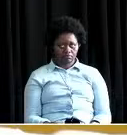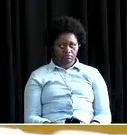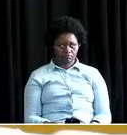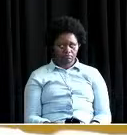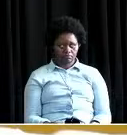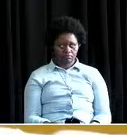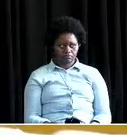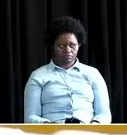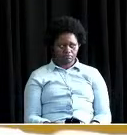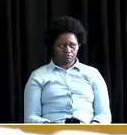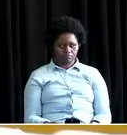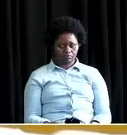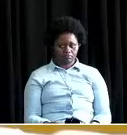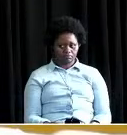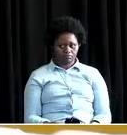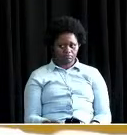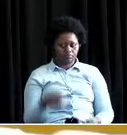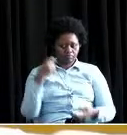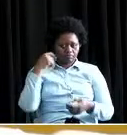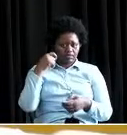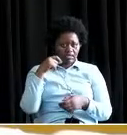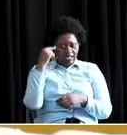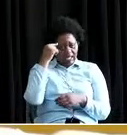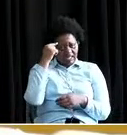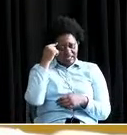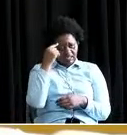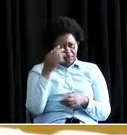Speaker? Yes? I think